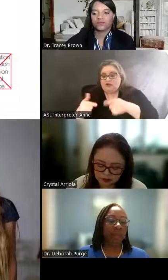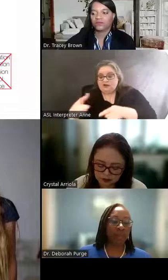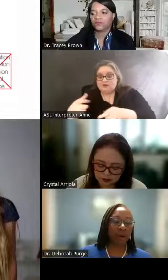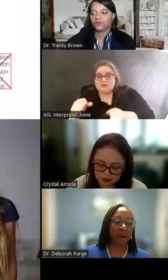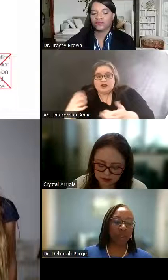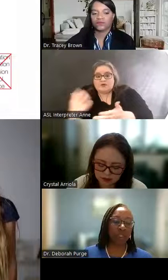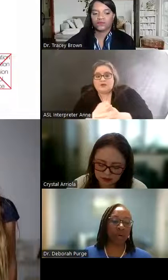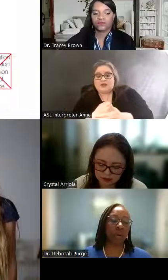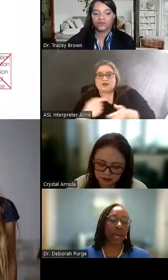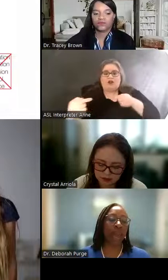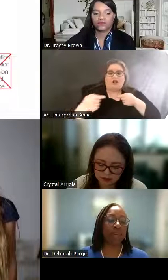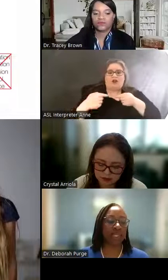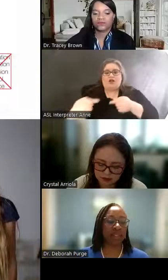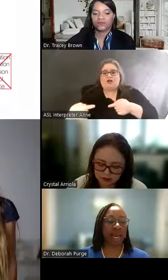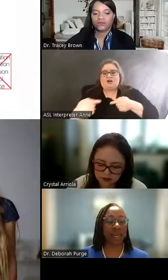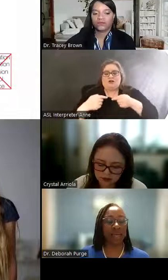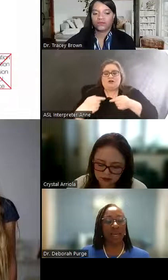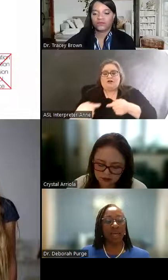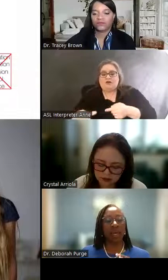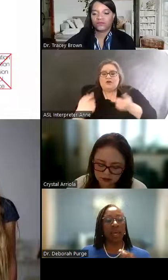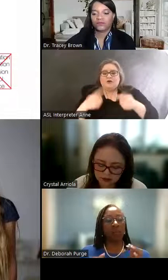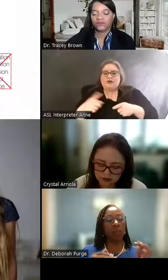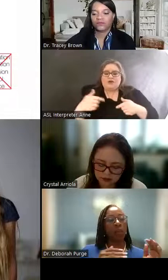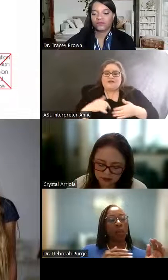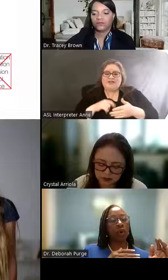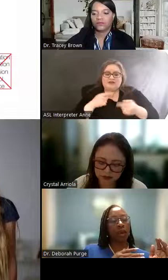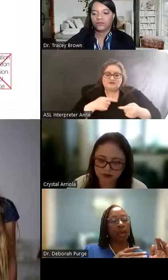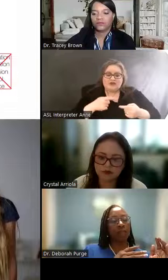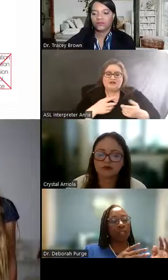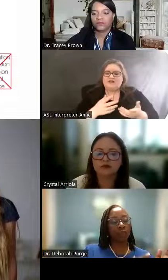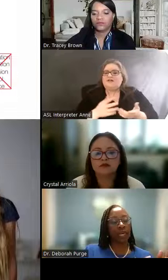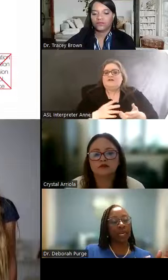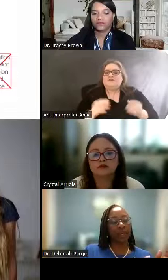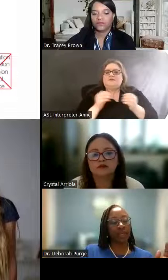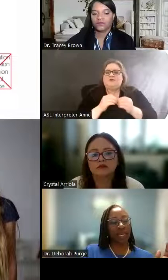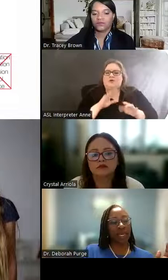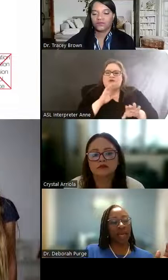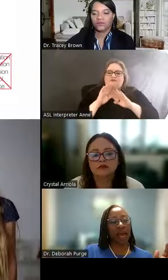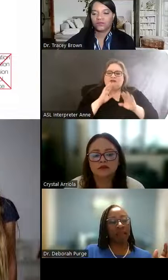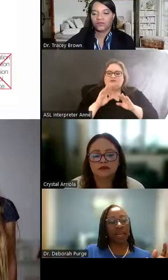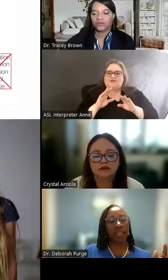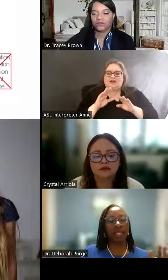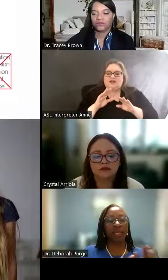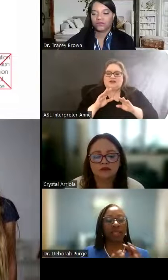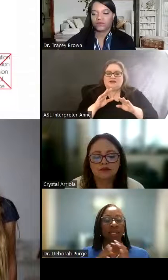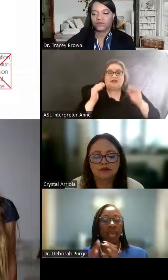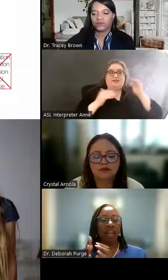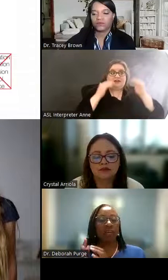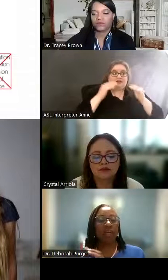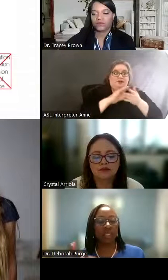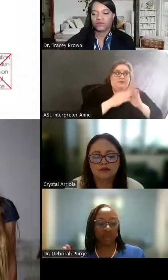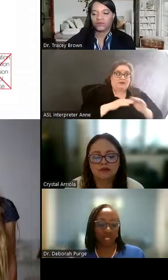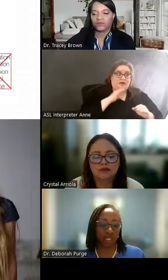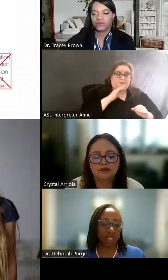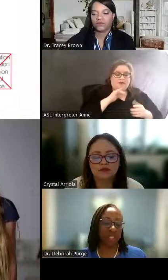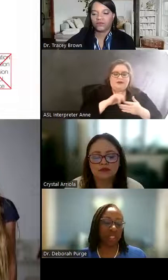you have a power struggle, what happens is that the more frustrated the adult is, that